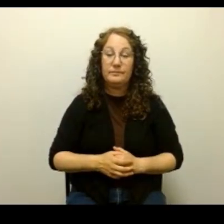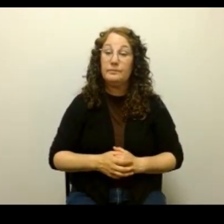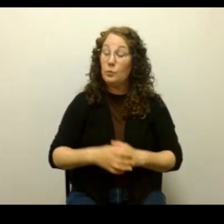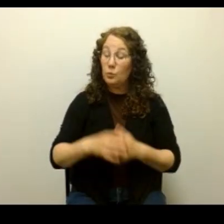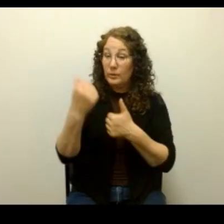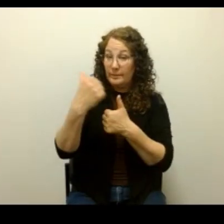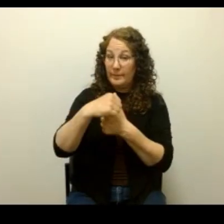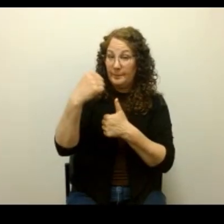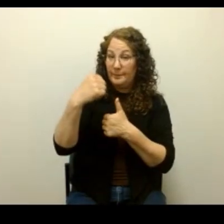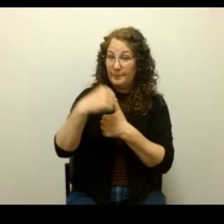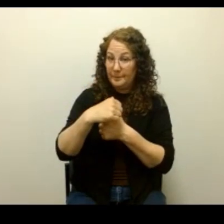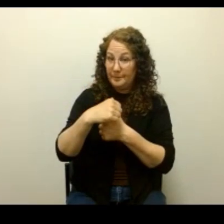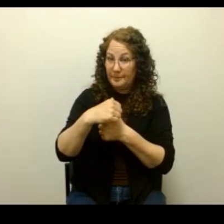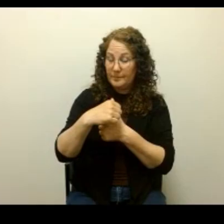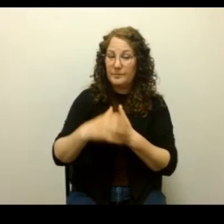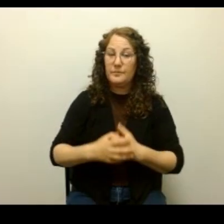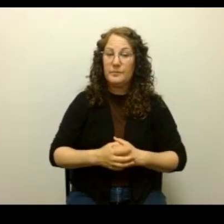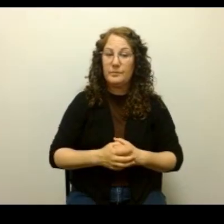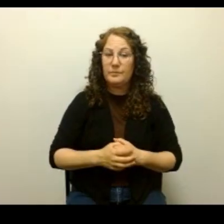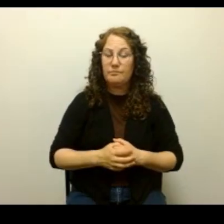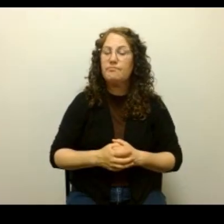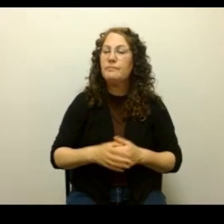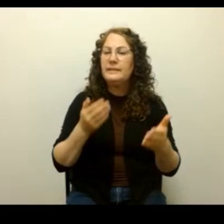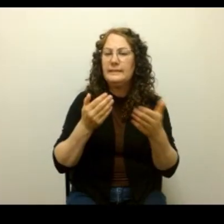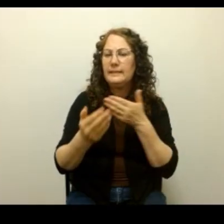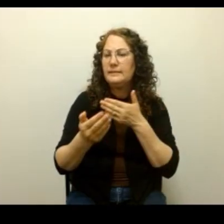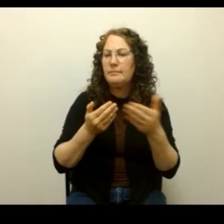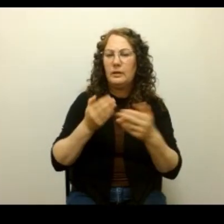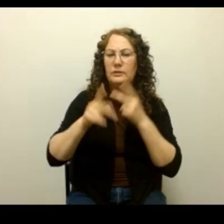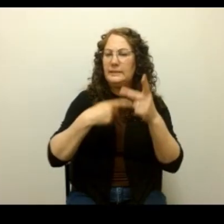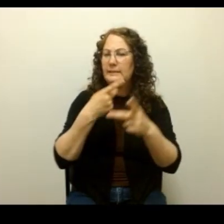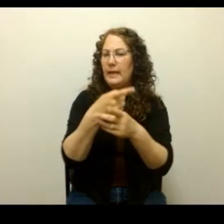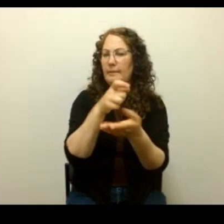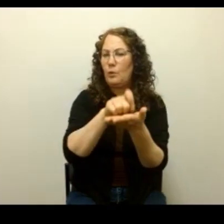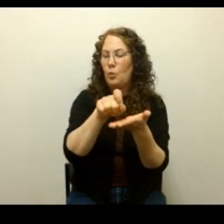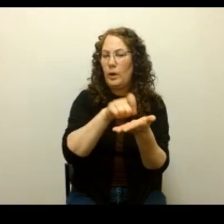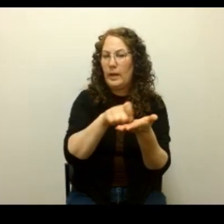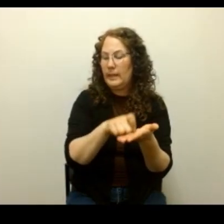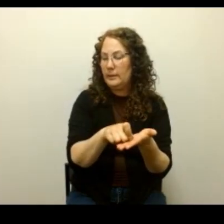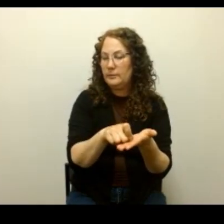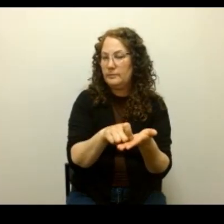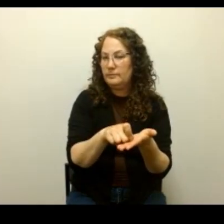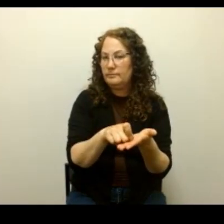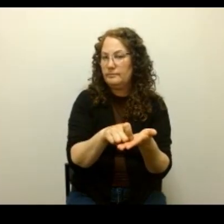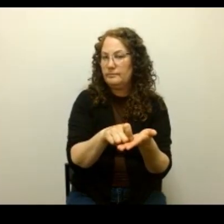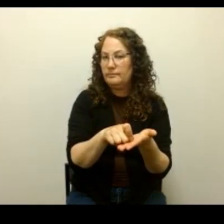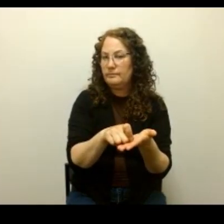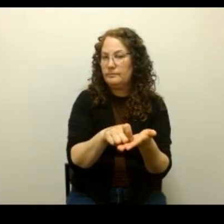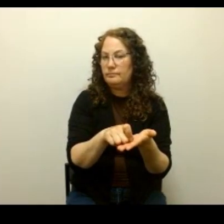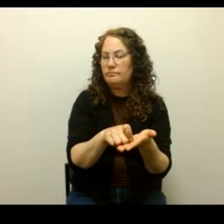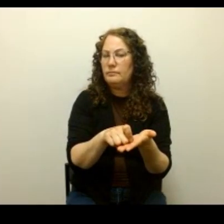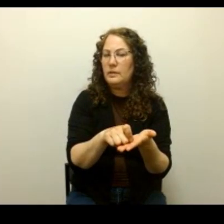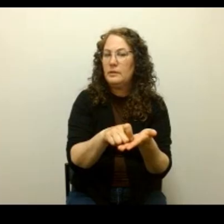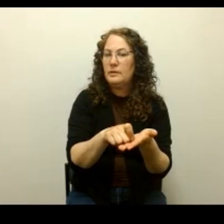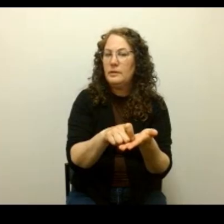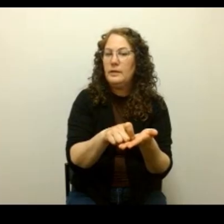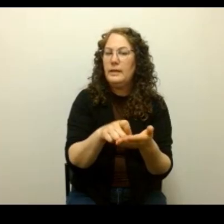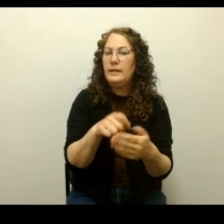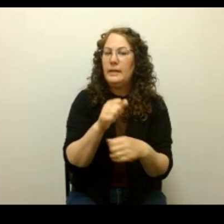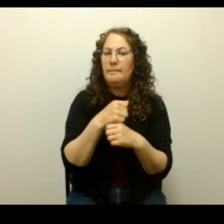Remember, no matter the type of writing you are doing, ensure to